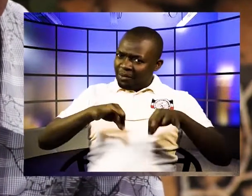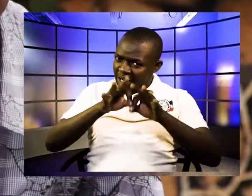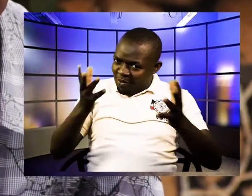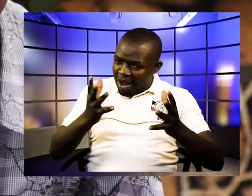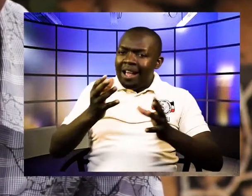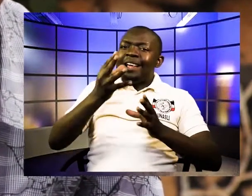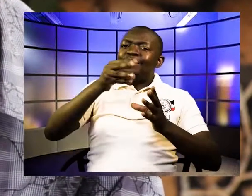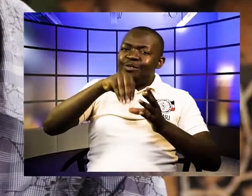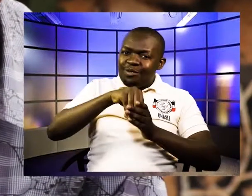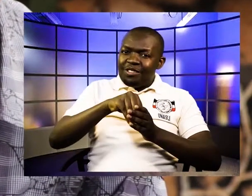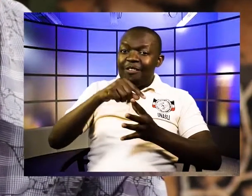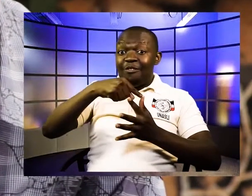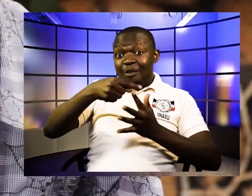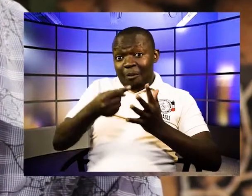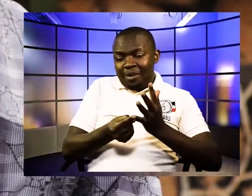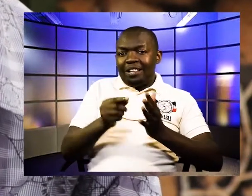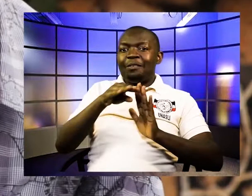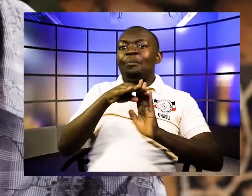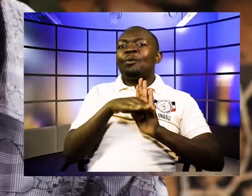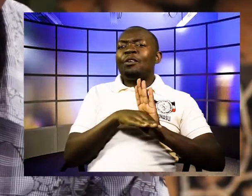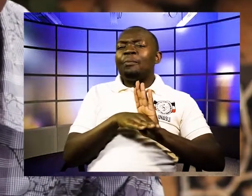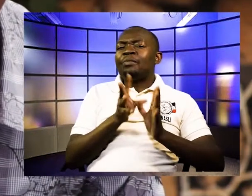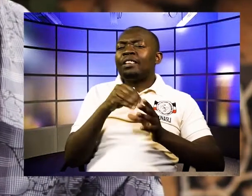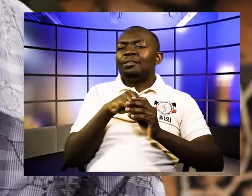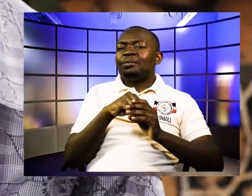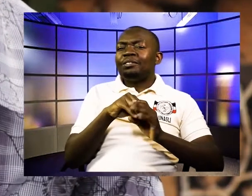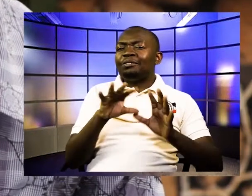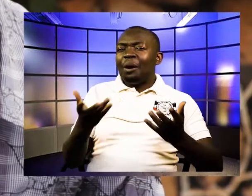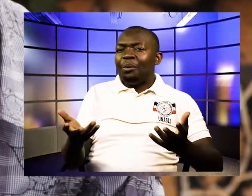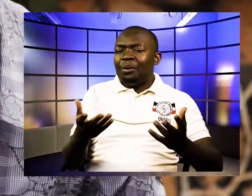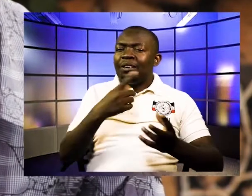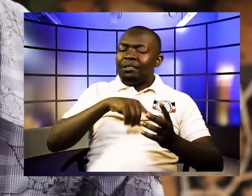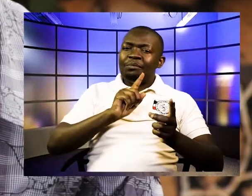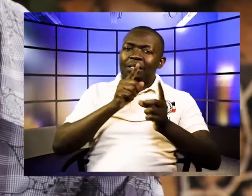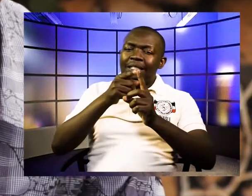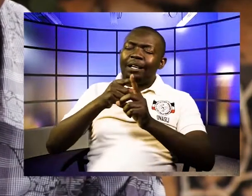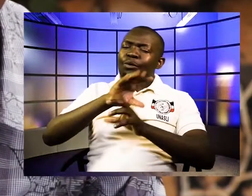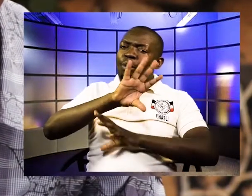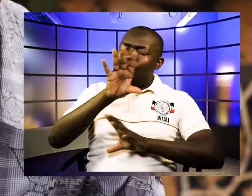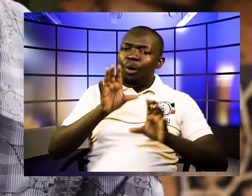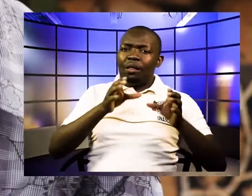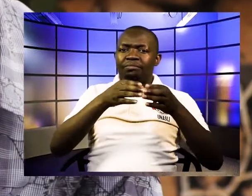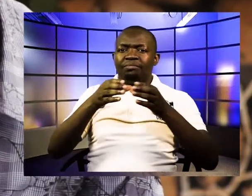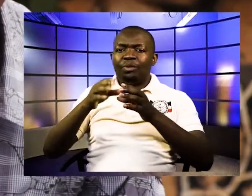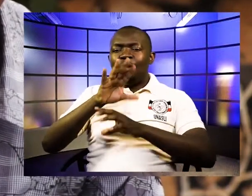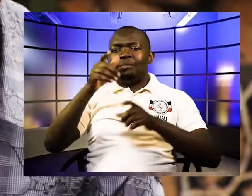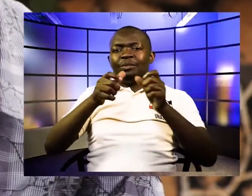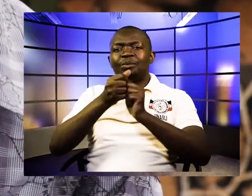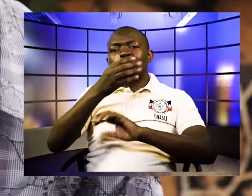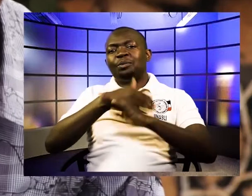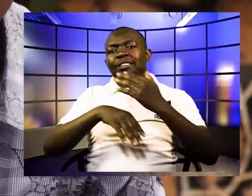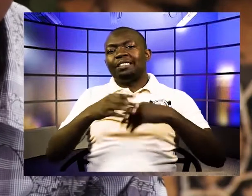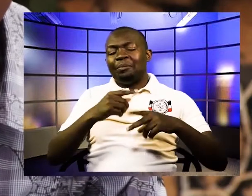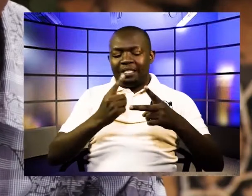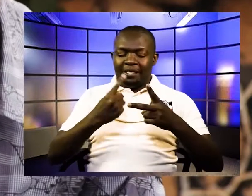program. Inclusive is that we target all categories of persons with disabilities, but also